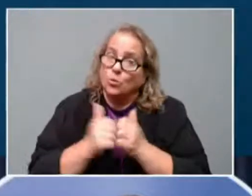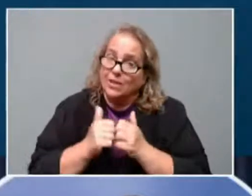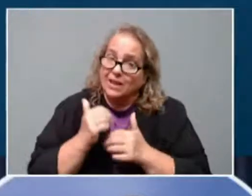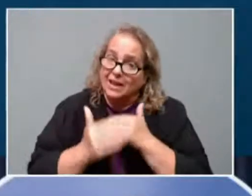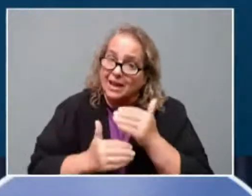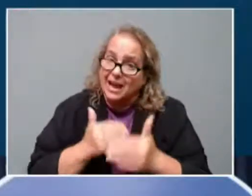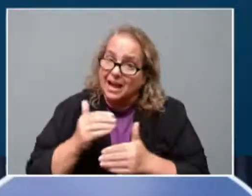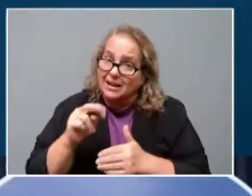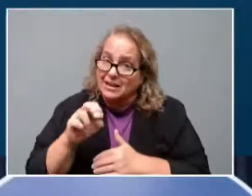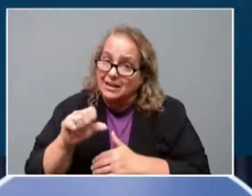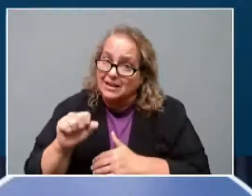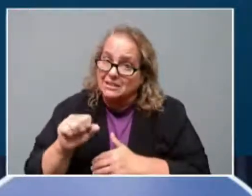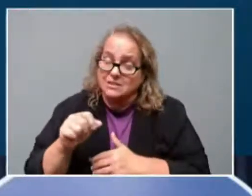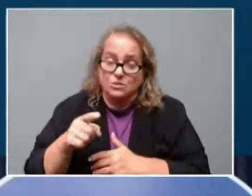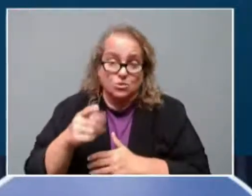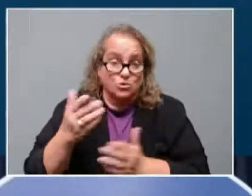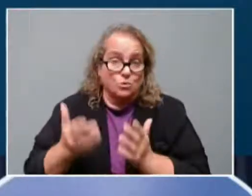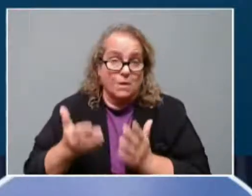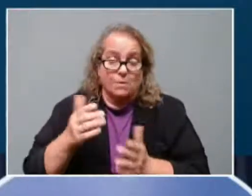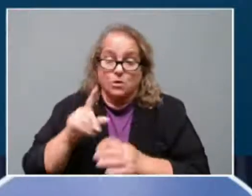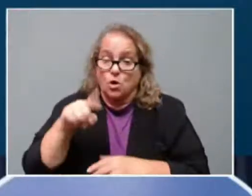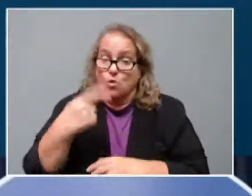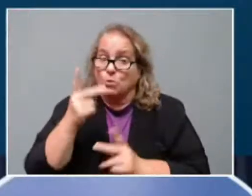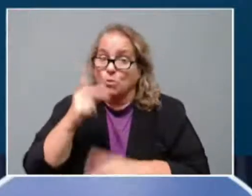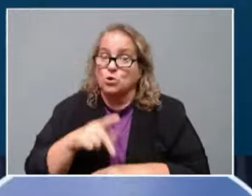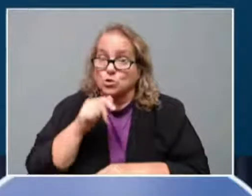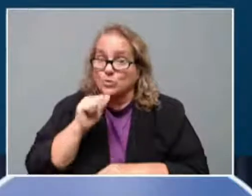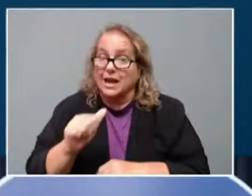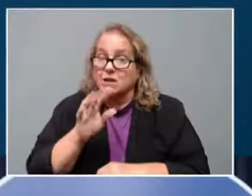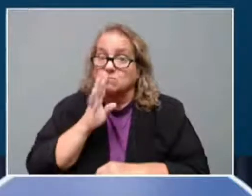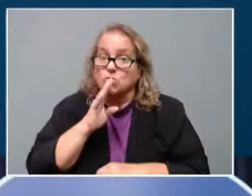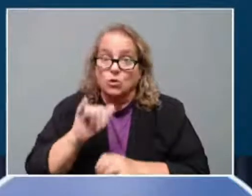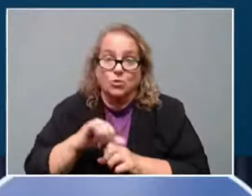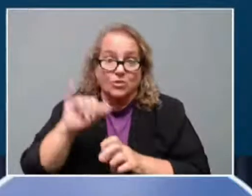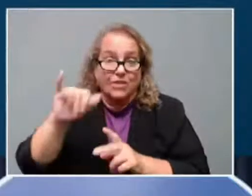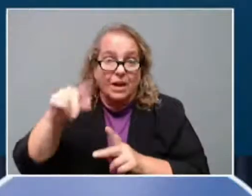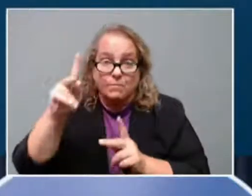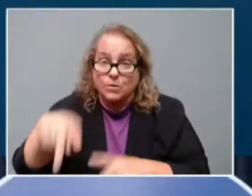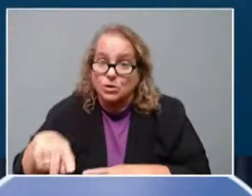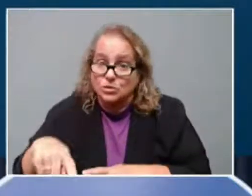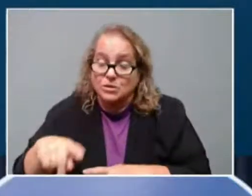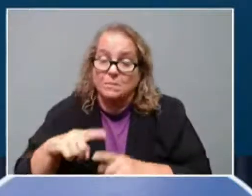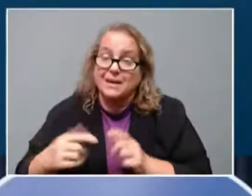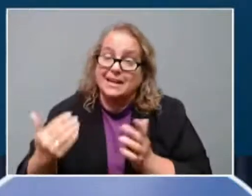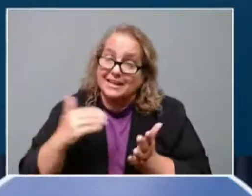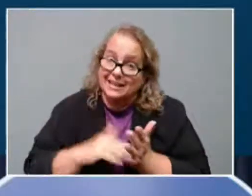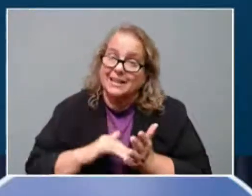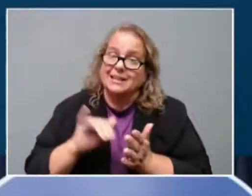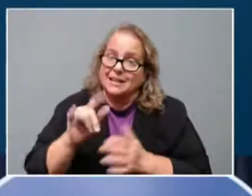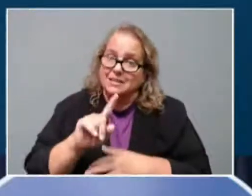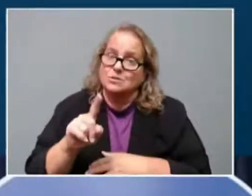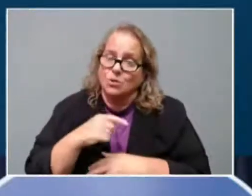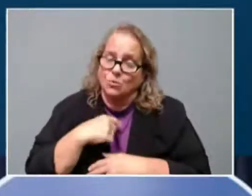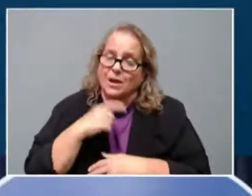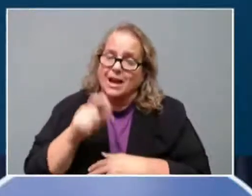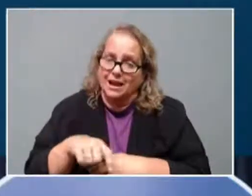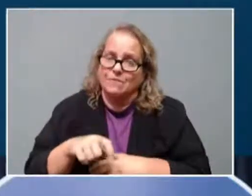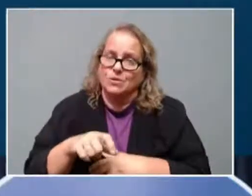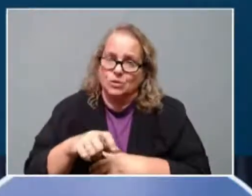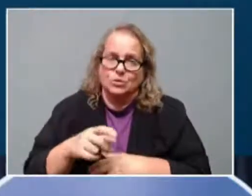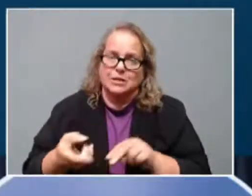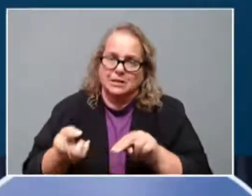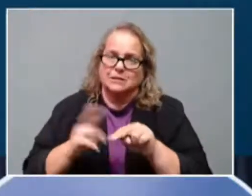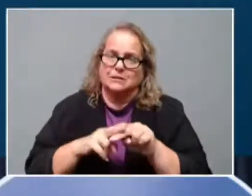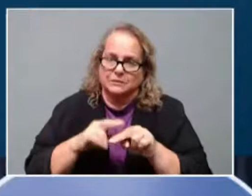can get through to them, but that's, again, where we have to go. So those are the updated there.